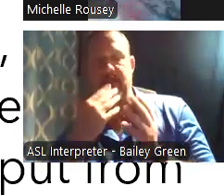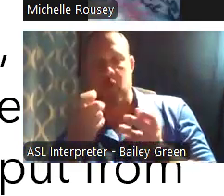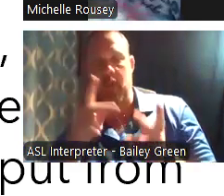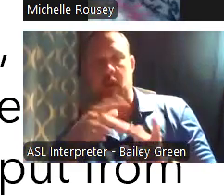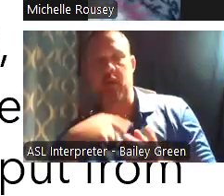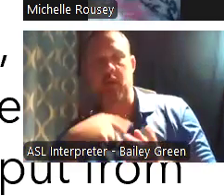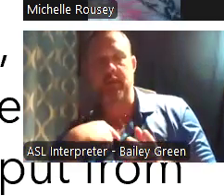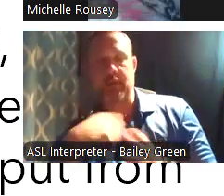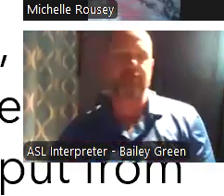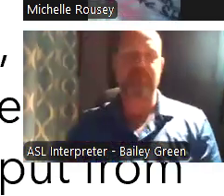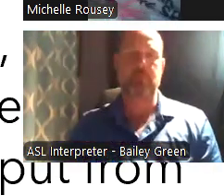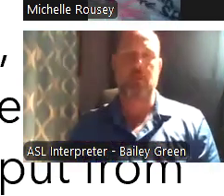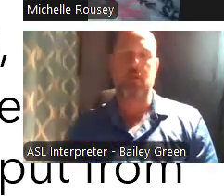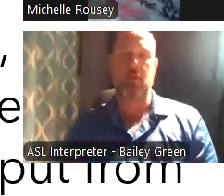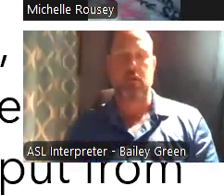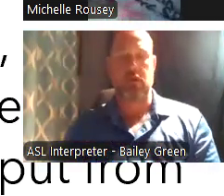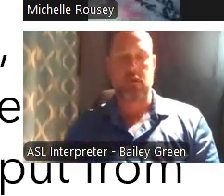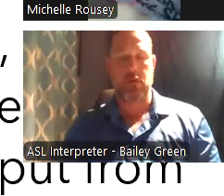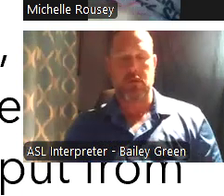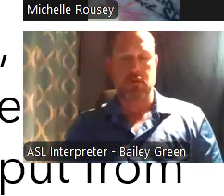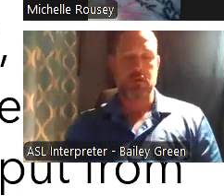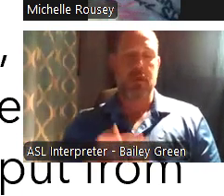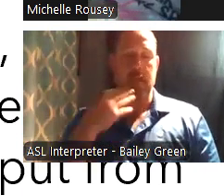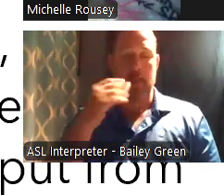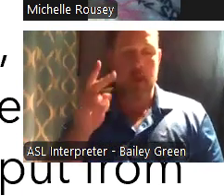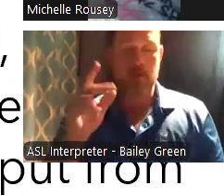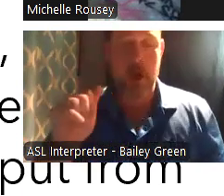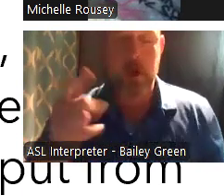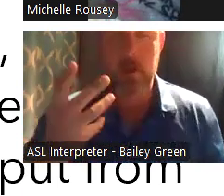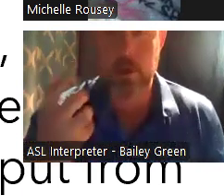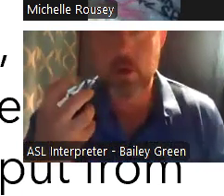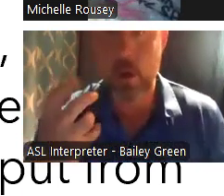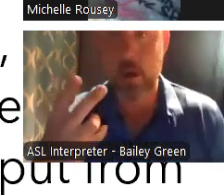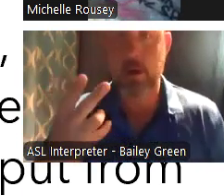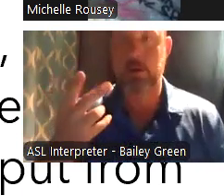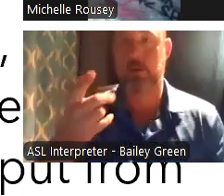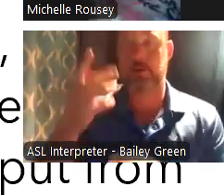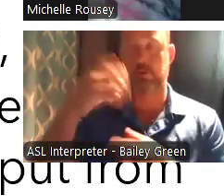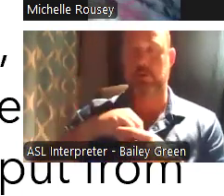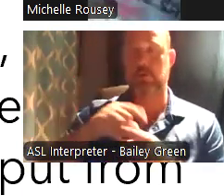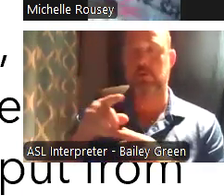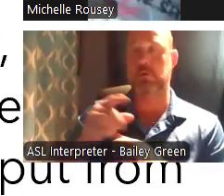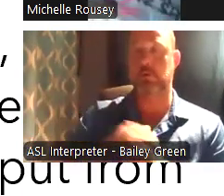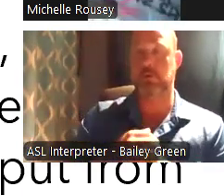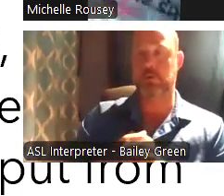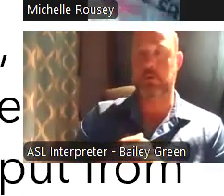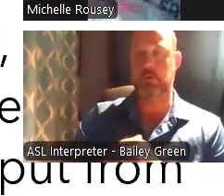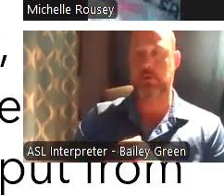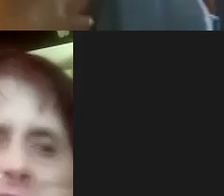to share. Thank you, Andrea. And Michelle, did you want to weigh in also? Yeah, sure.